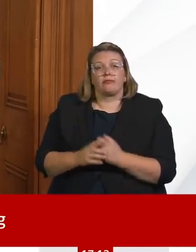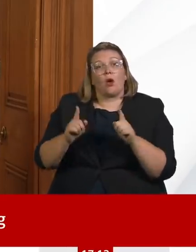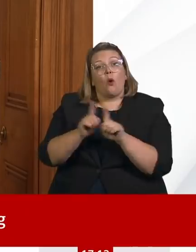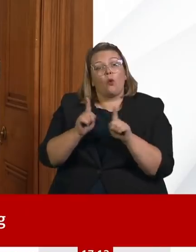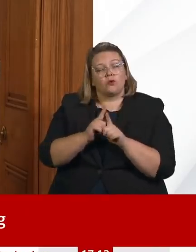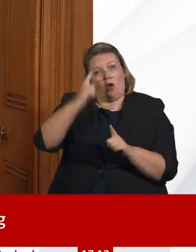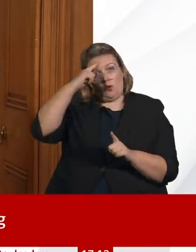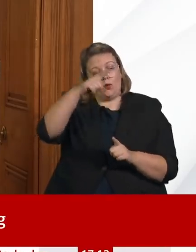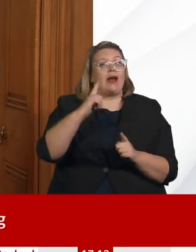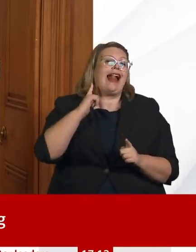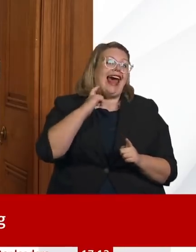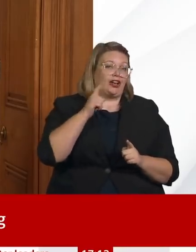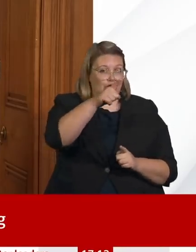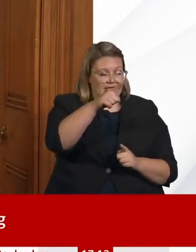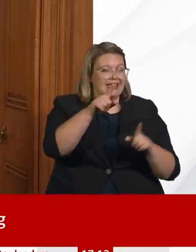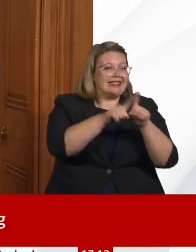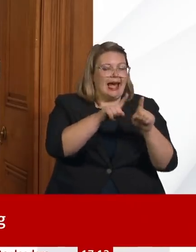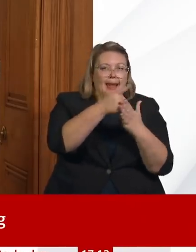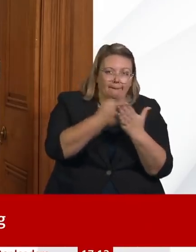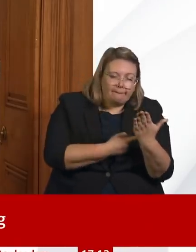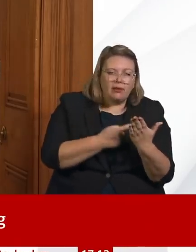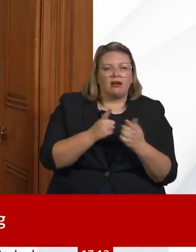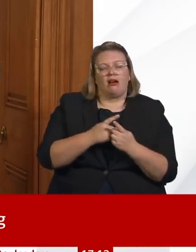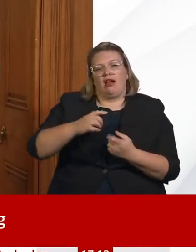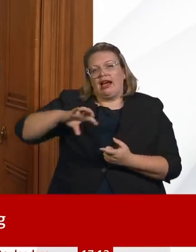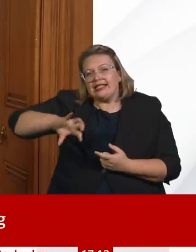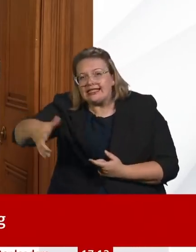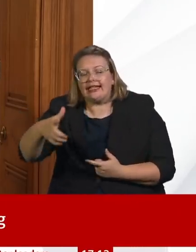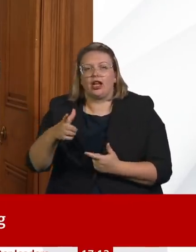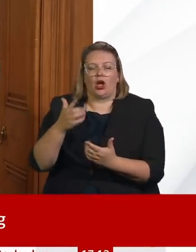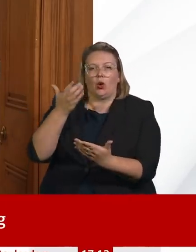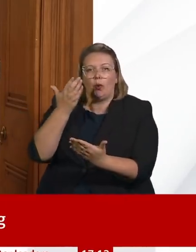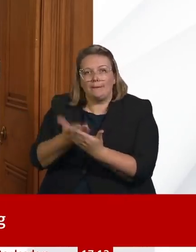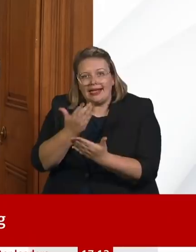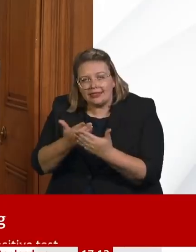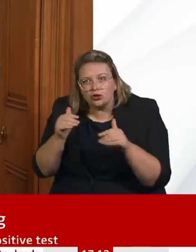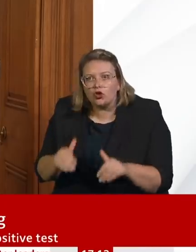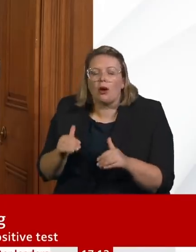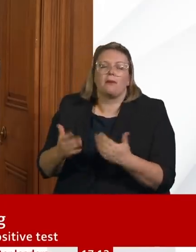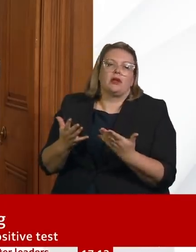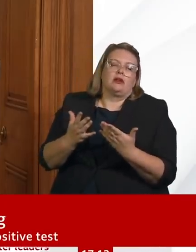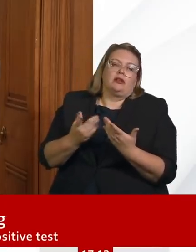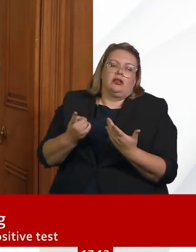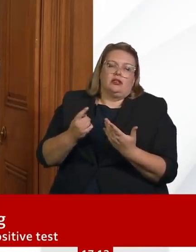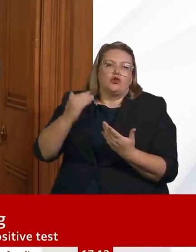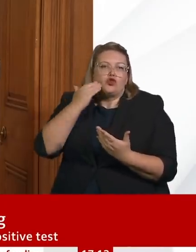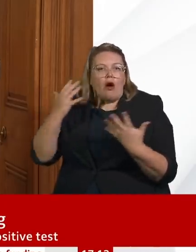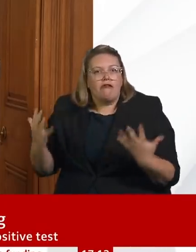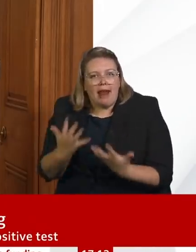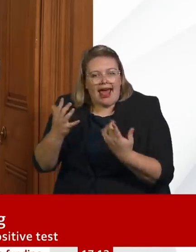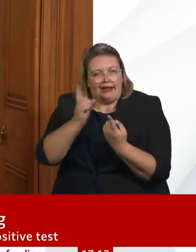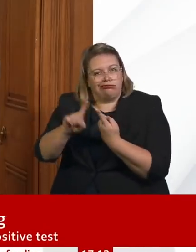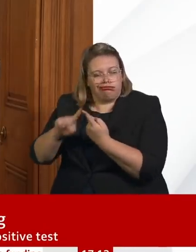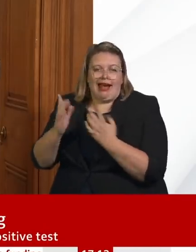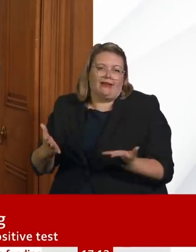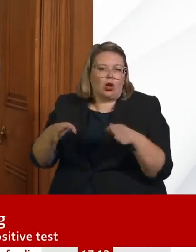Lancashire, casinos, bingo halls, betting shops, adult gaming centres and soft play areas must also close.